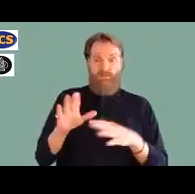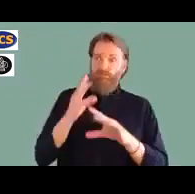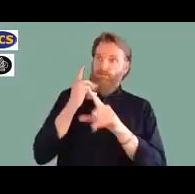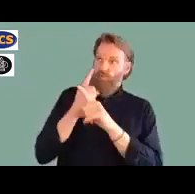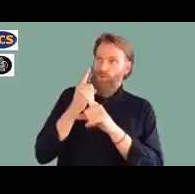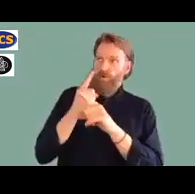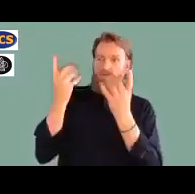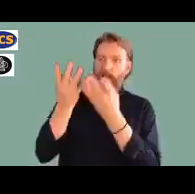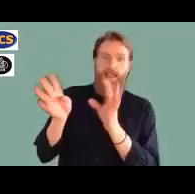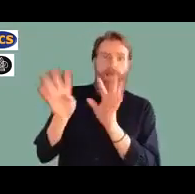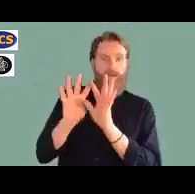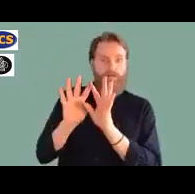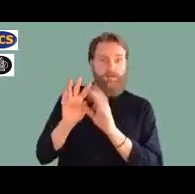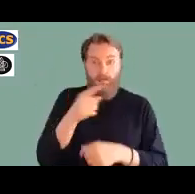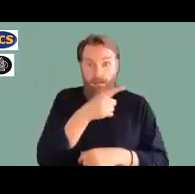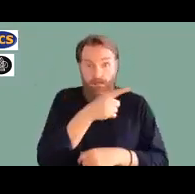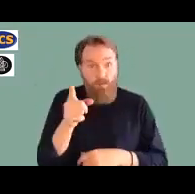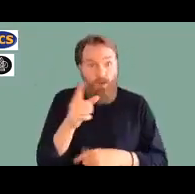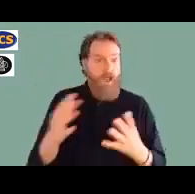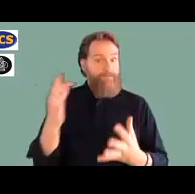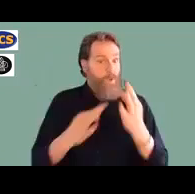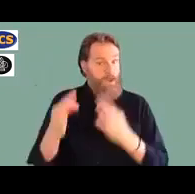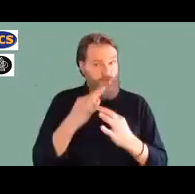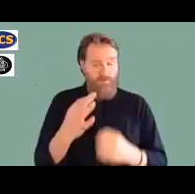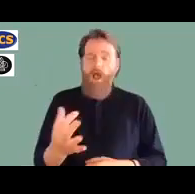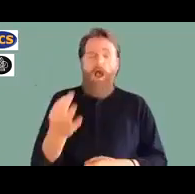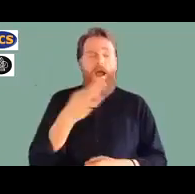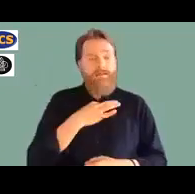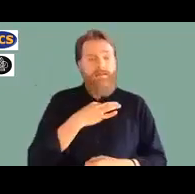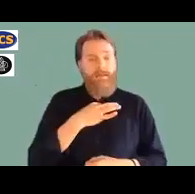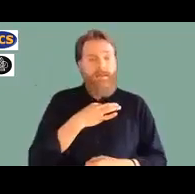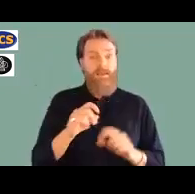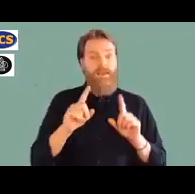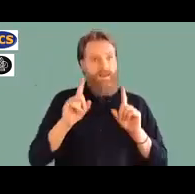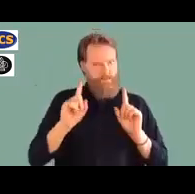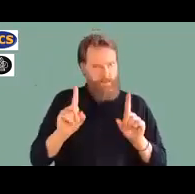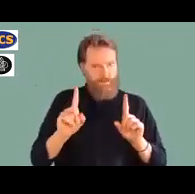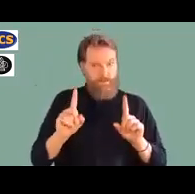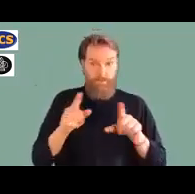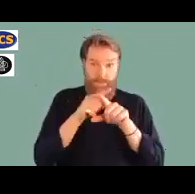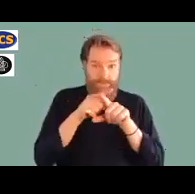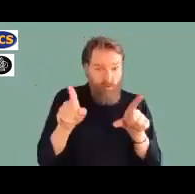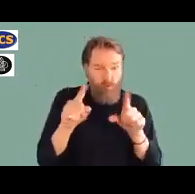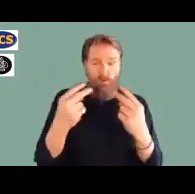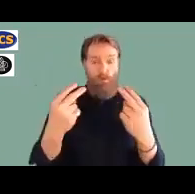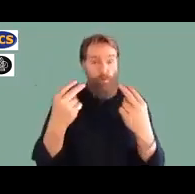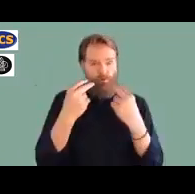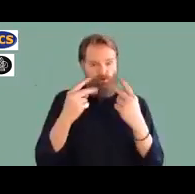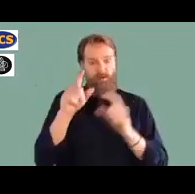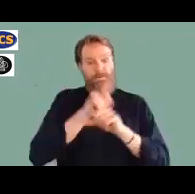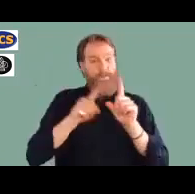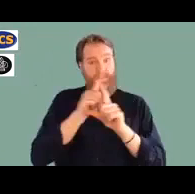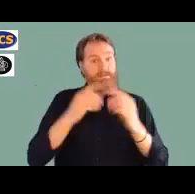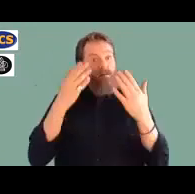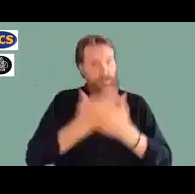and I'm happy to take any further questions. But what I wanted to say, Mohammed, in finishing really, is if anyone is on this call tonight, or anyone